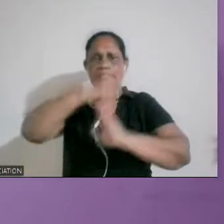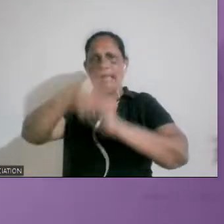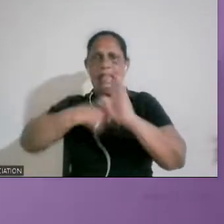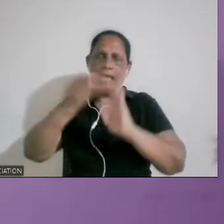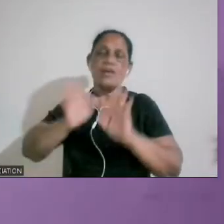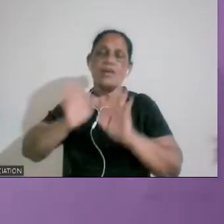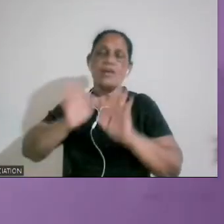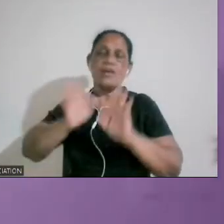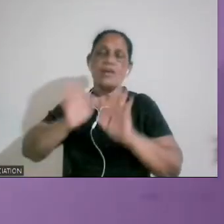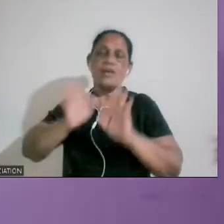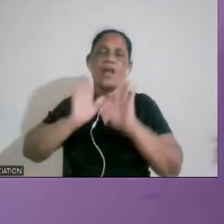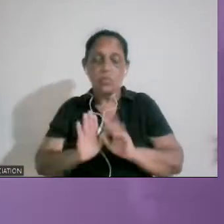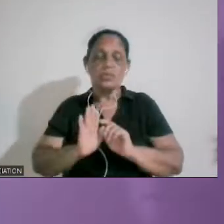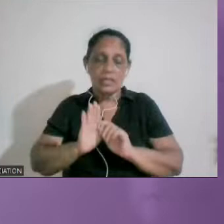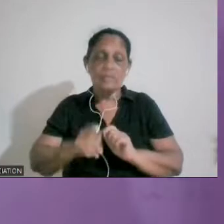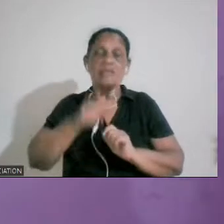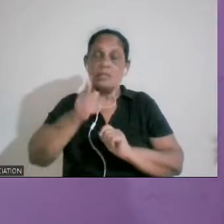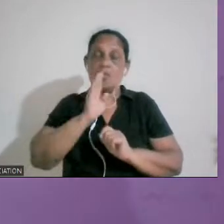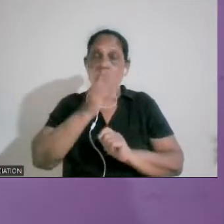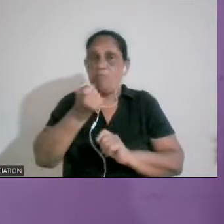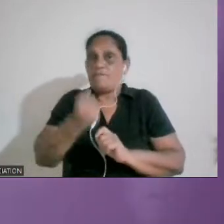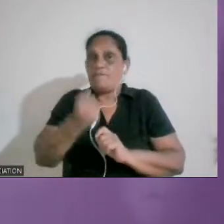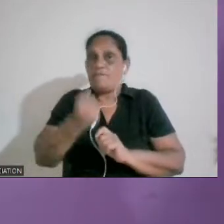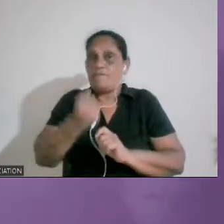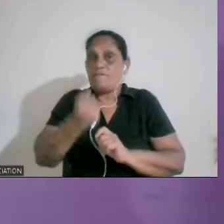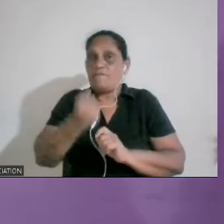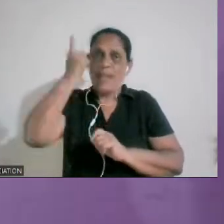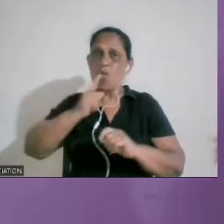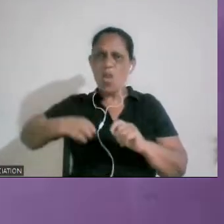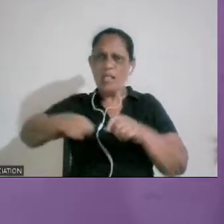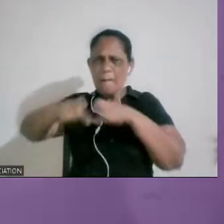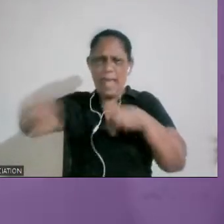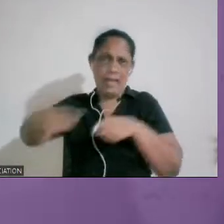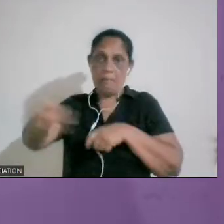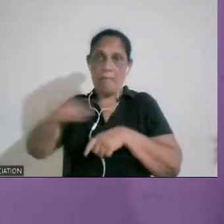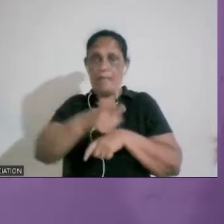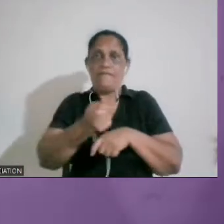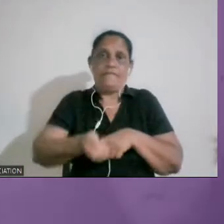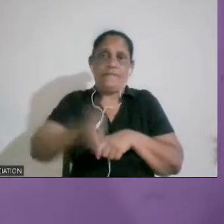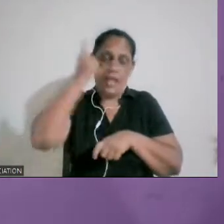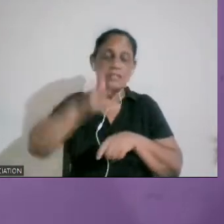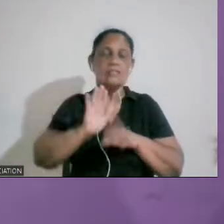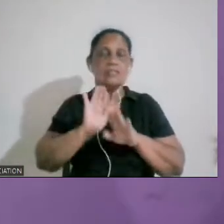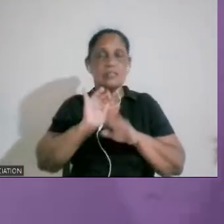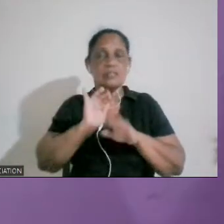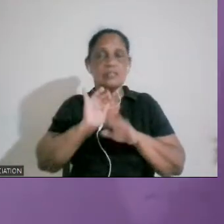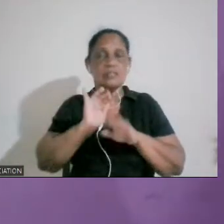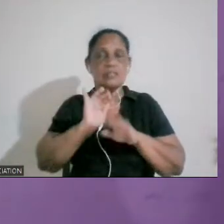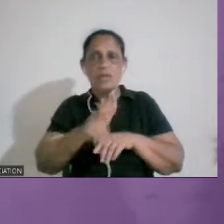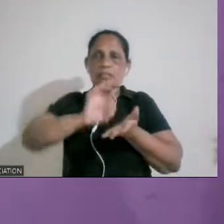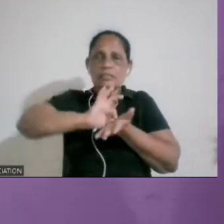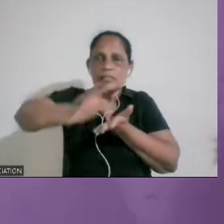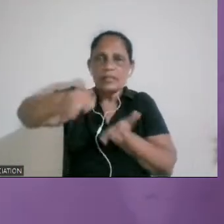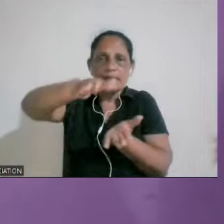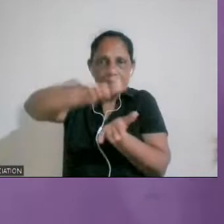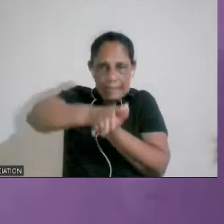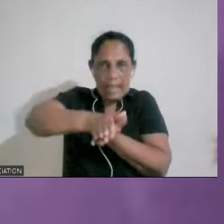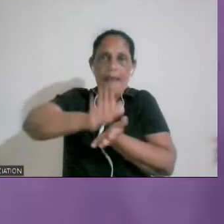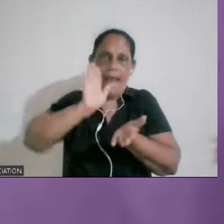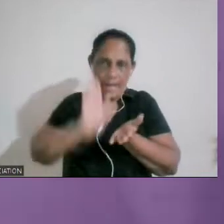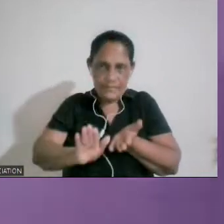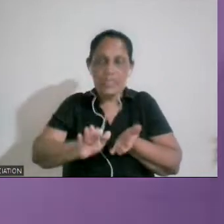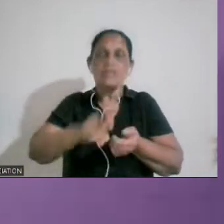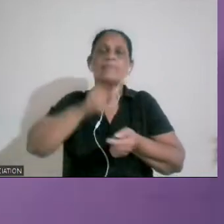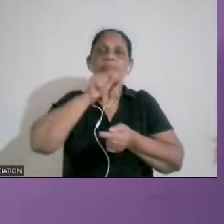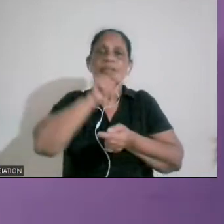The only issue here is, again, it's not biodegradable, so these do tend to collect, and it's not very eco-friendly, but the